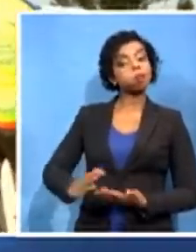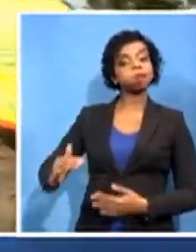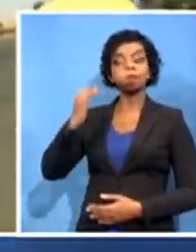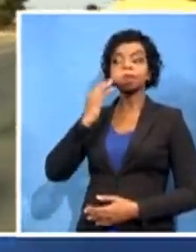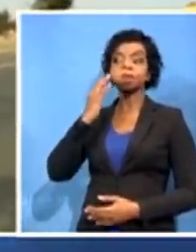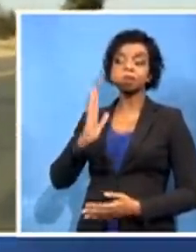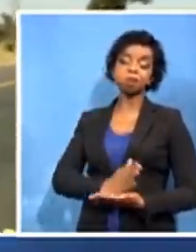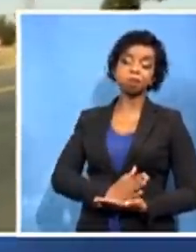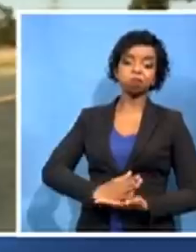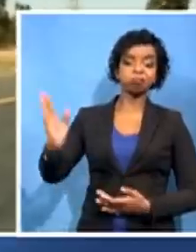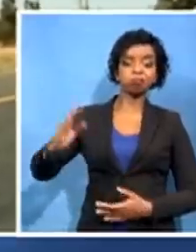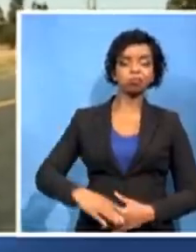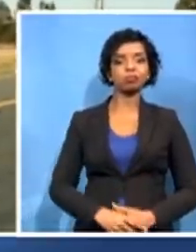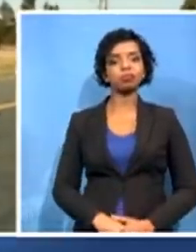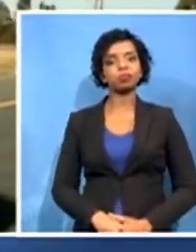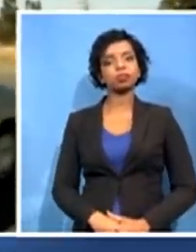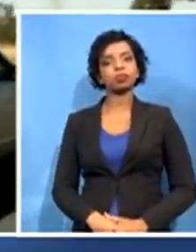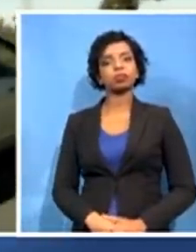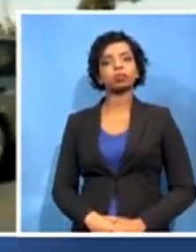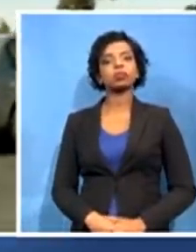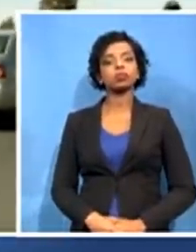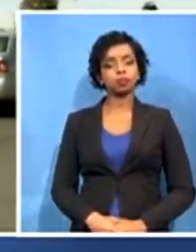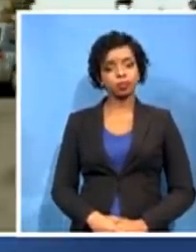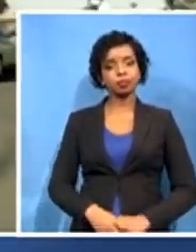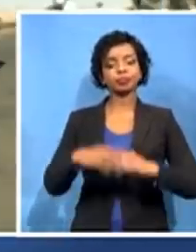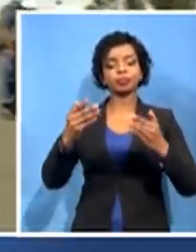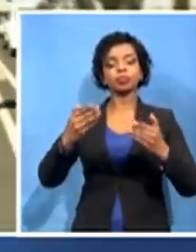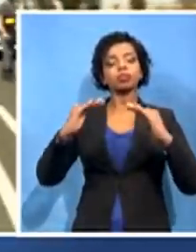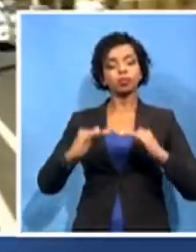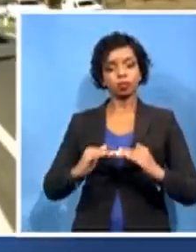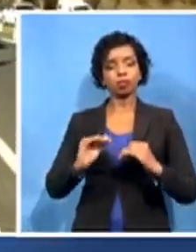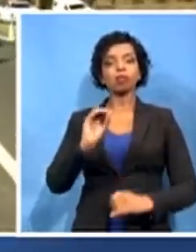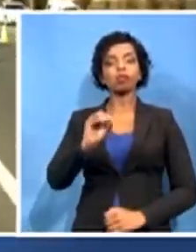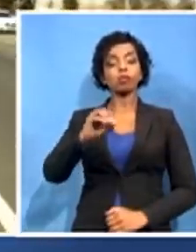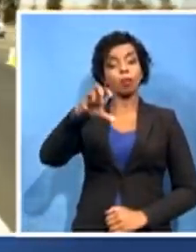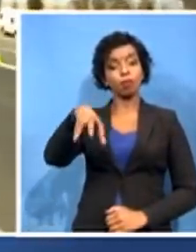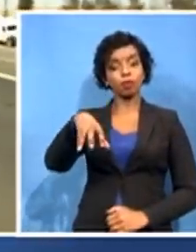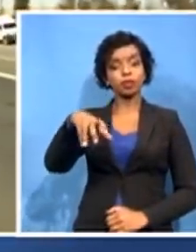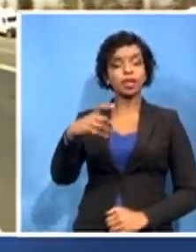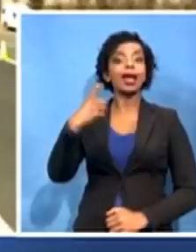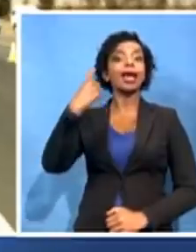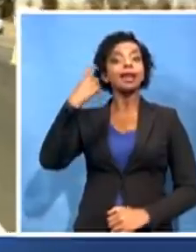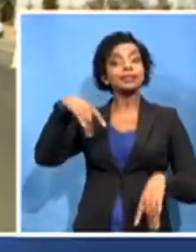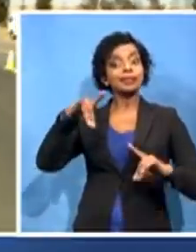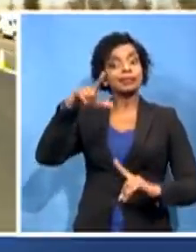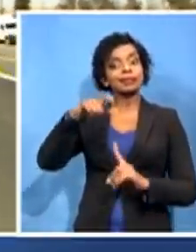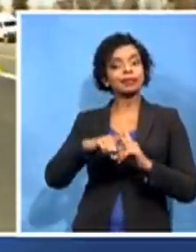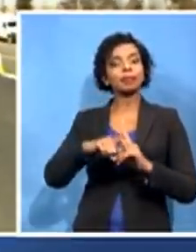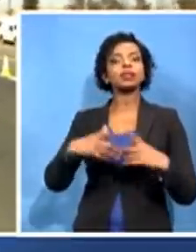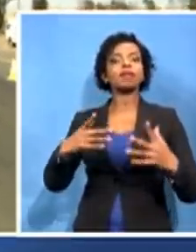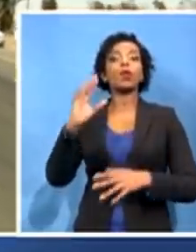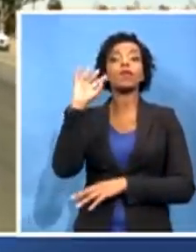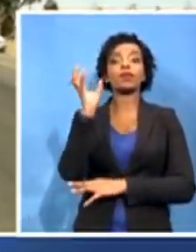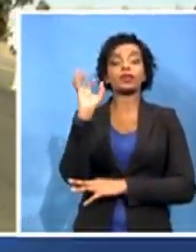Thank you. We've got the provincial chairperson of Free State, Commissar Yazini